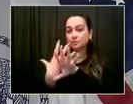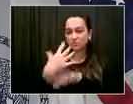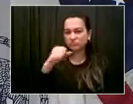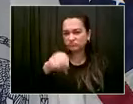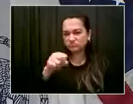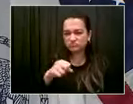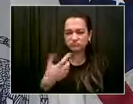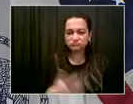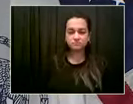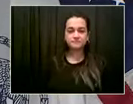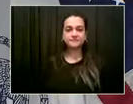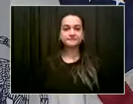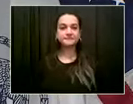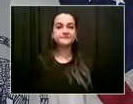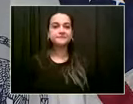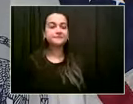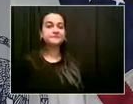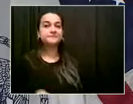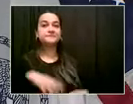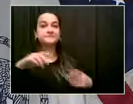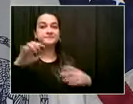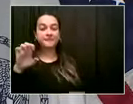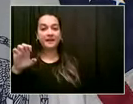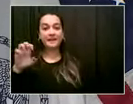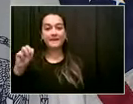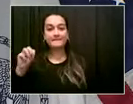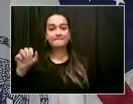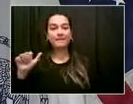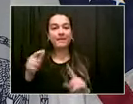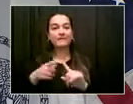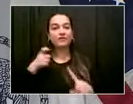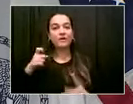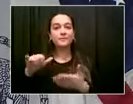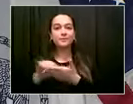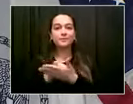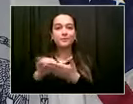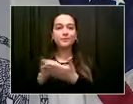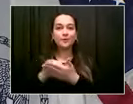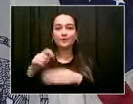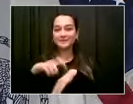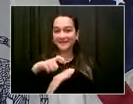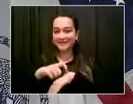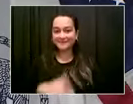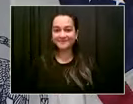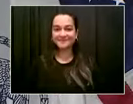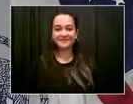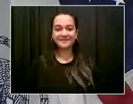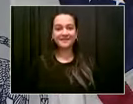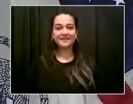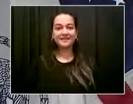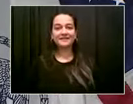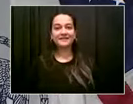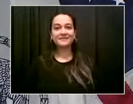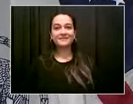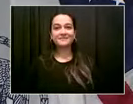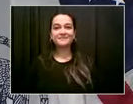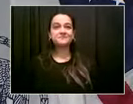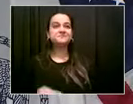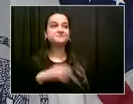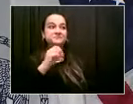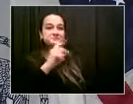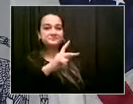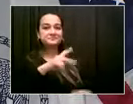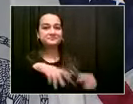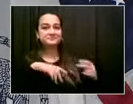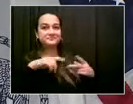Hi, good morning, Mayor. I wanted to find out, you know, what do you say to families who are not ready to return in person? What options do they have